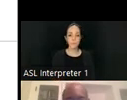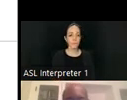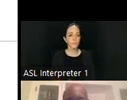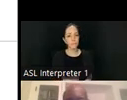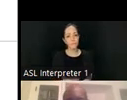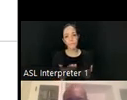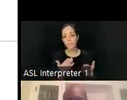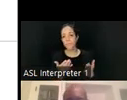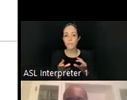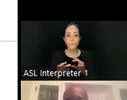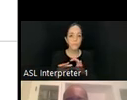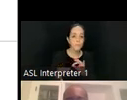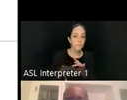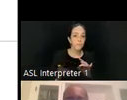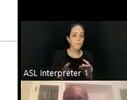recommendations?